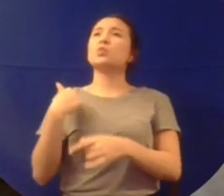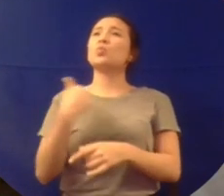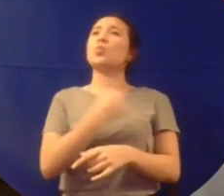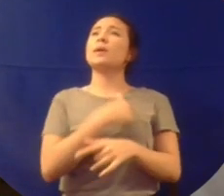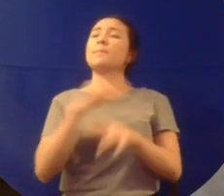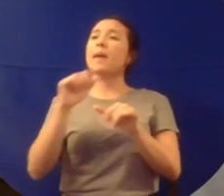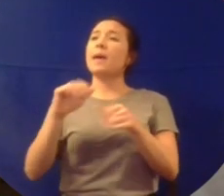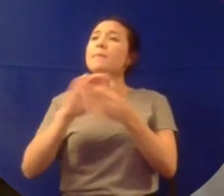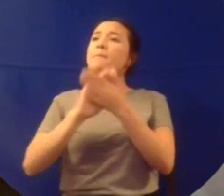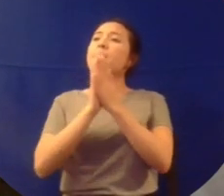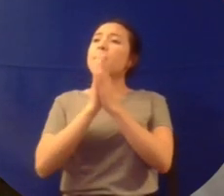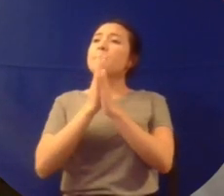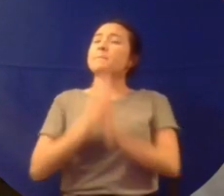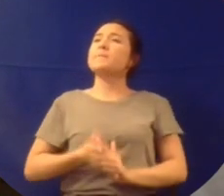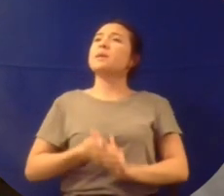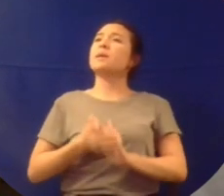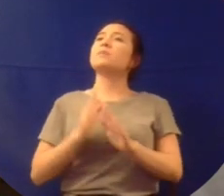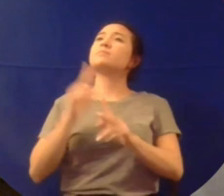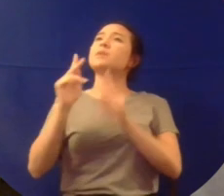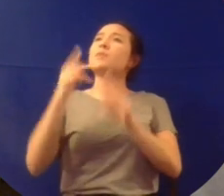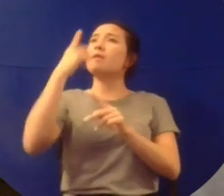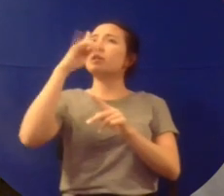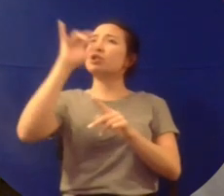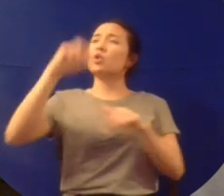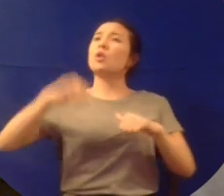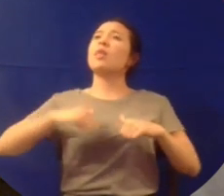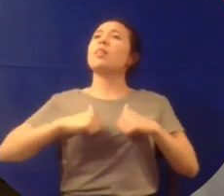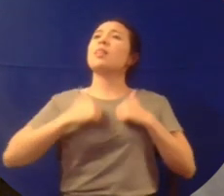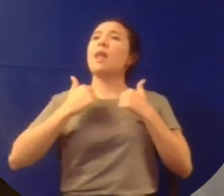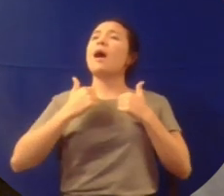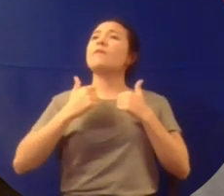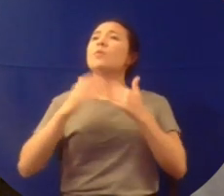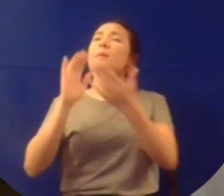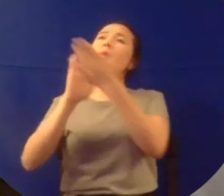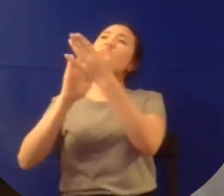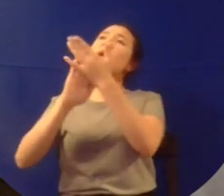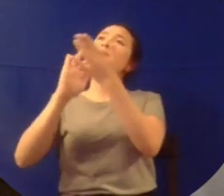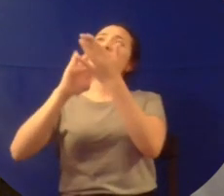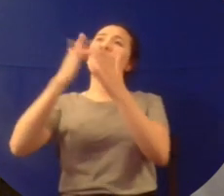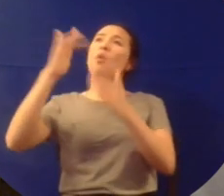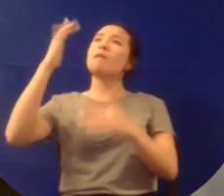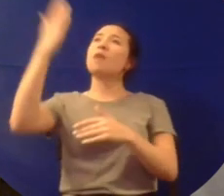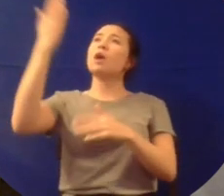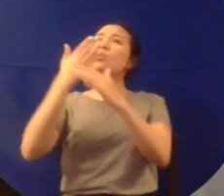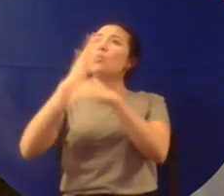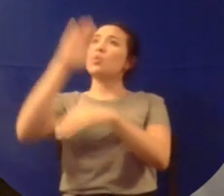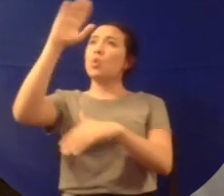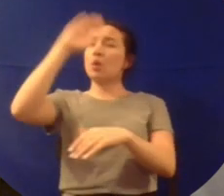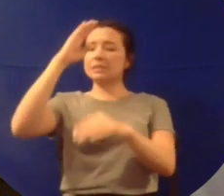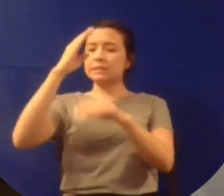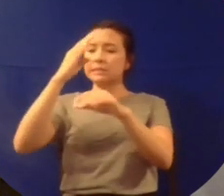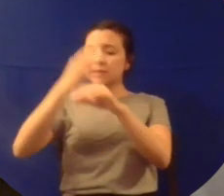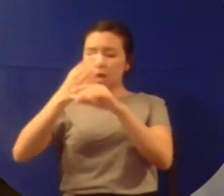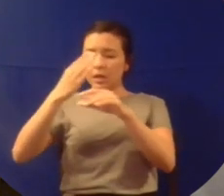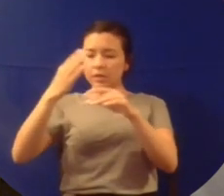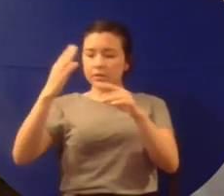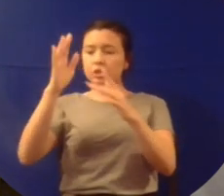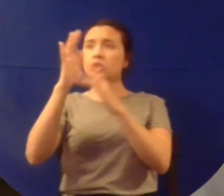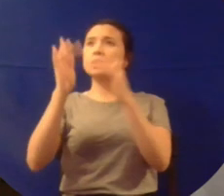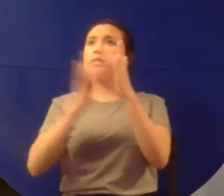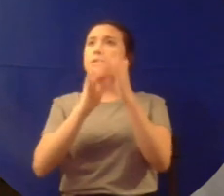the ages, we may merit to be co-heirs to eternal life, and may praise and glorify